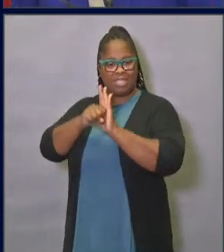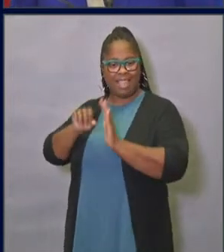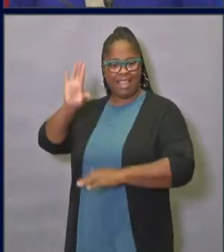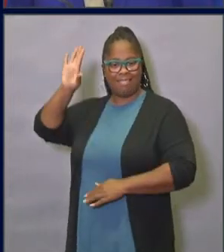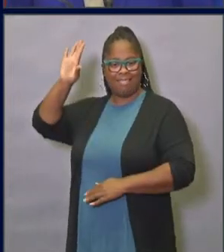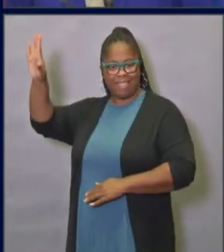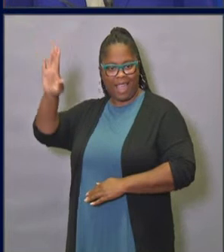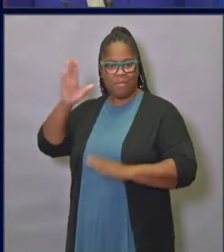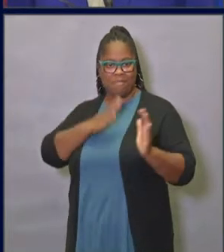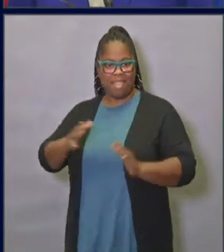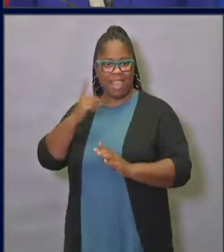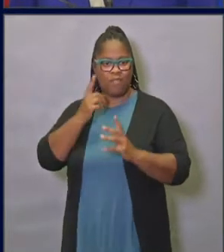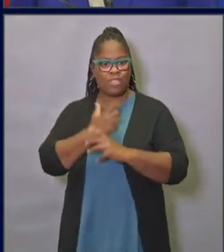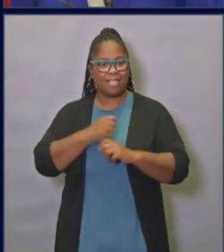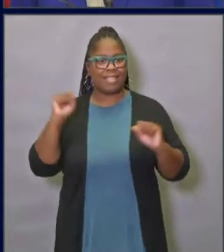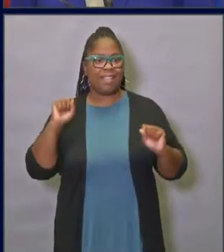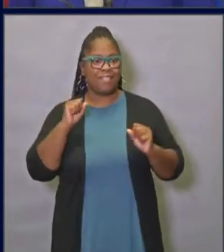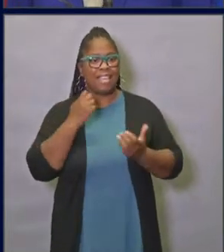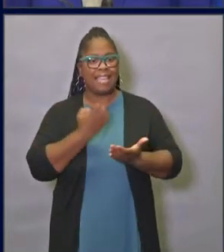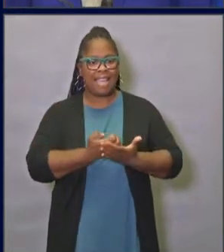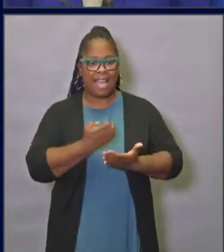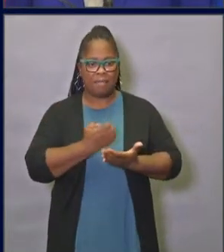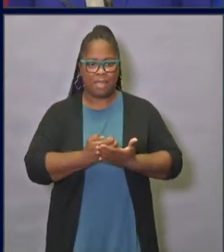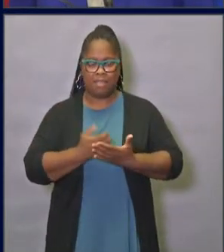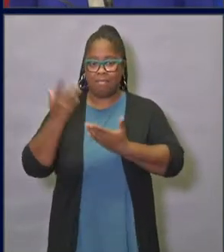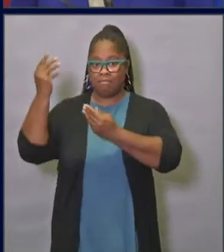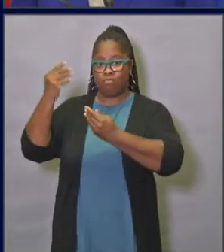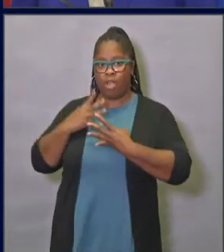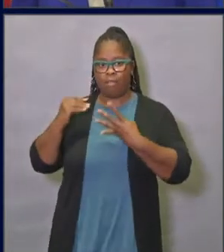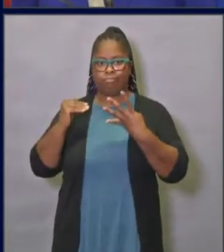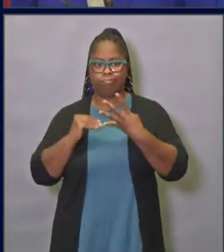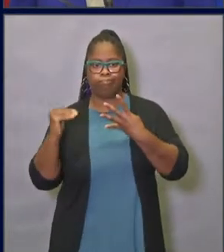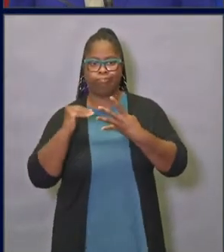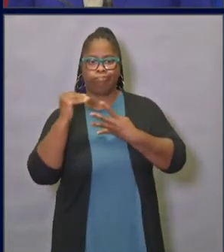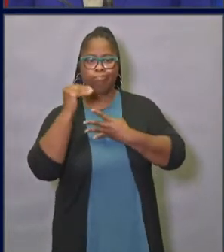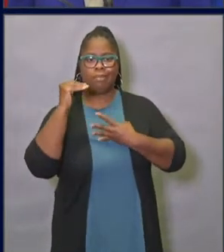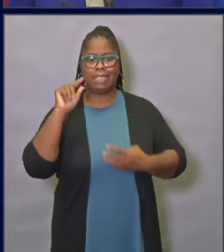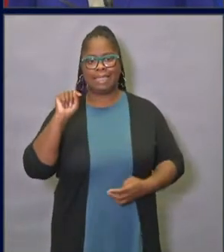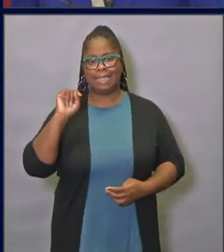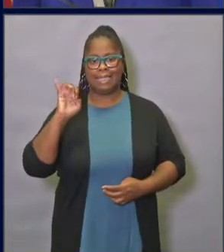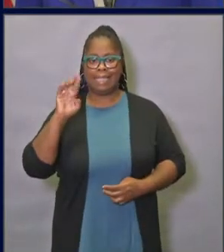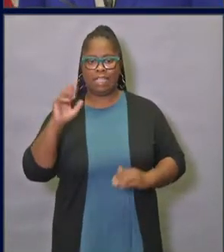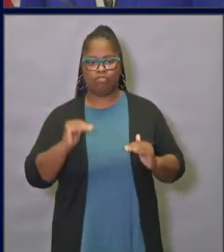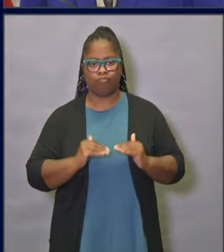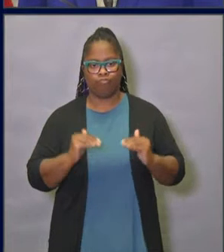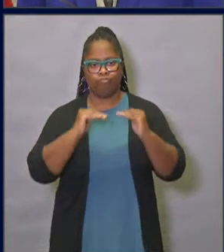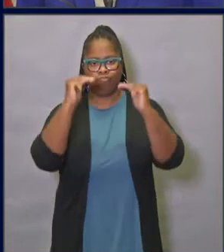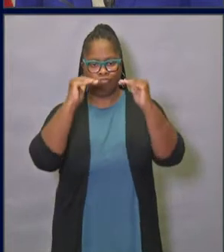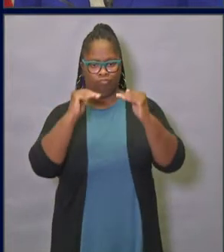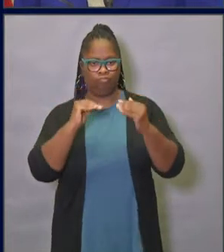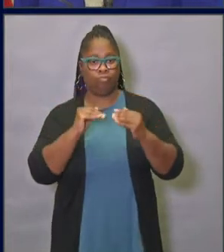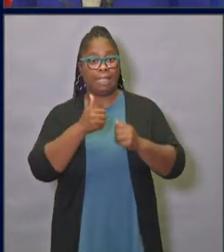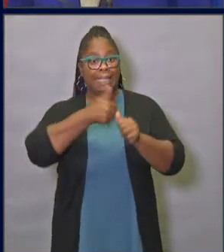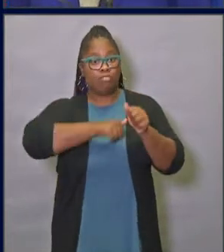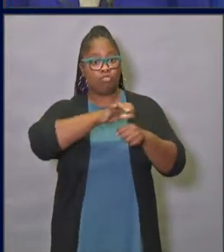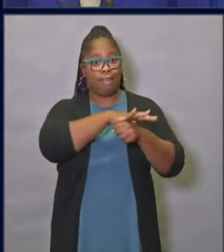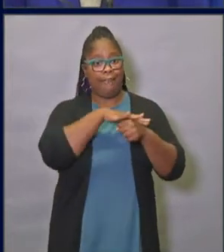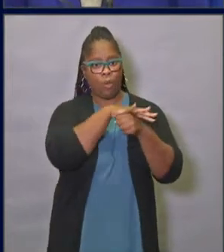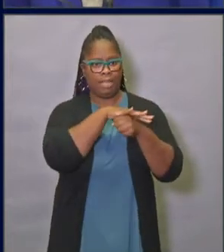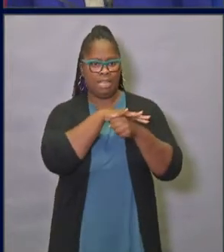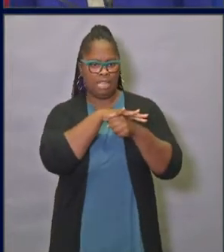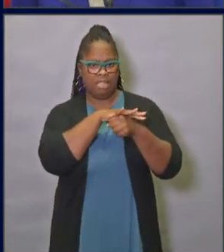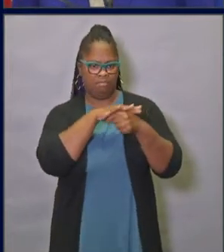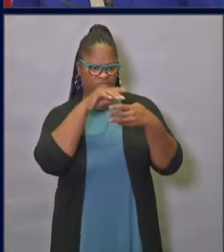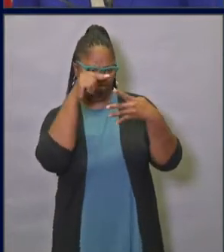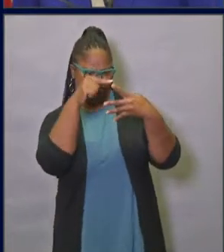safer economy, which provides us with a tiered framework that places counties in one of 4 tiers, depending on